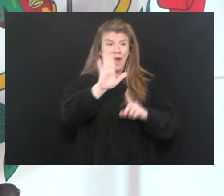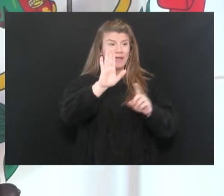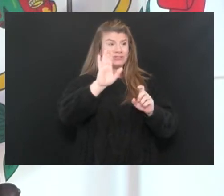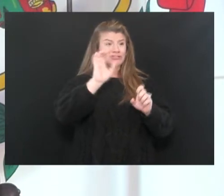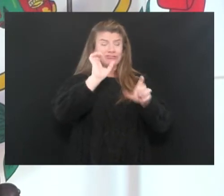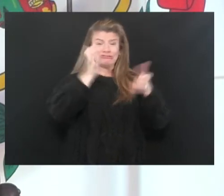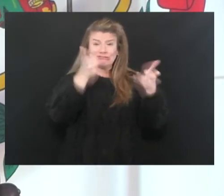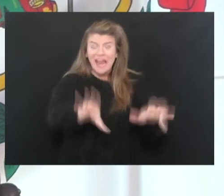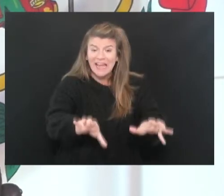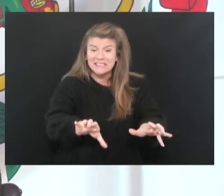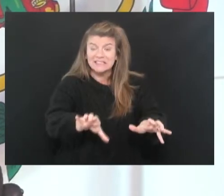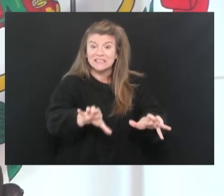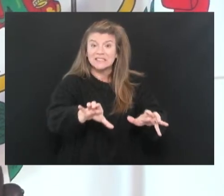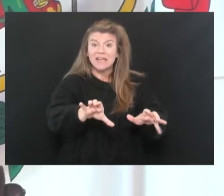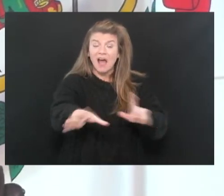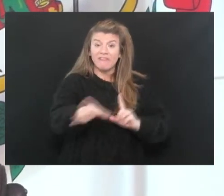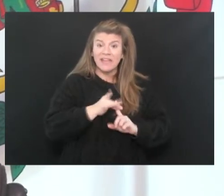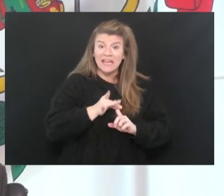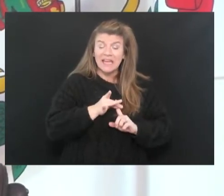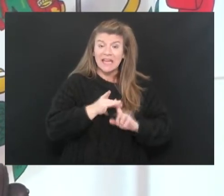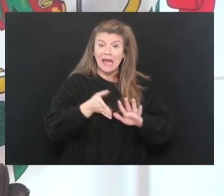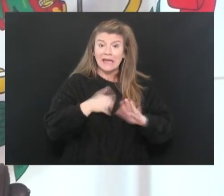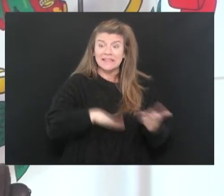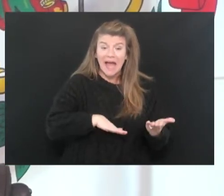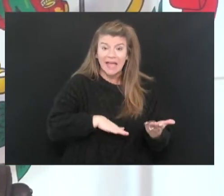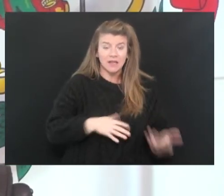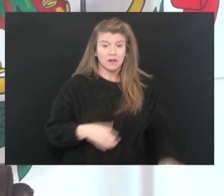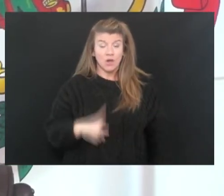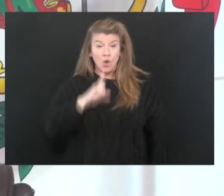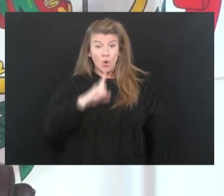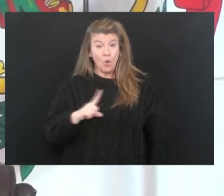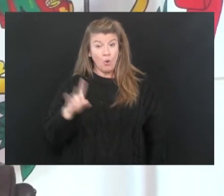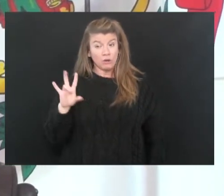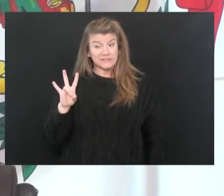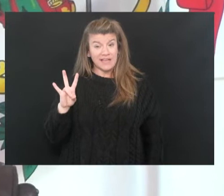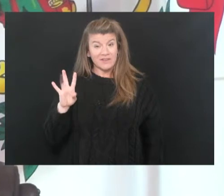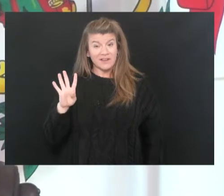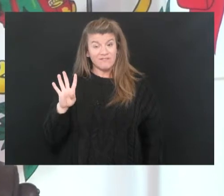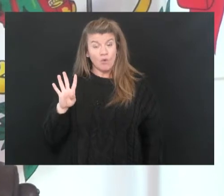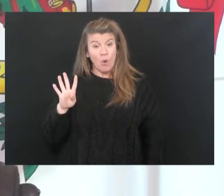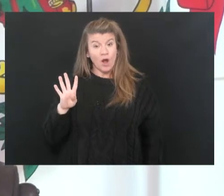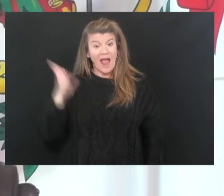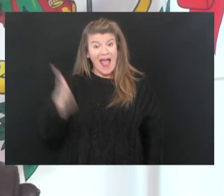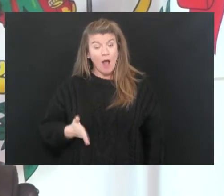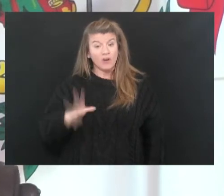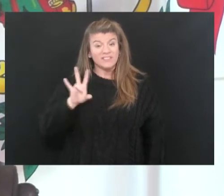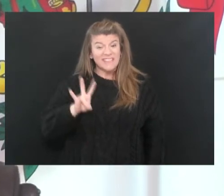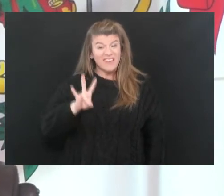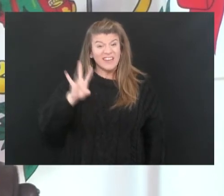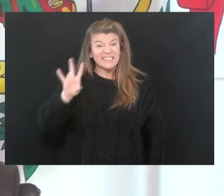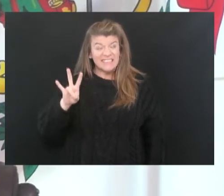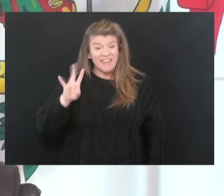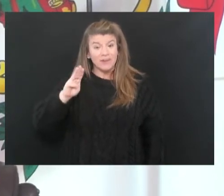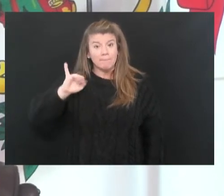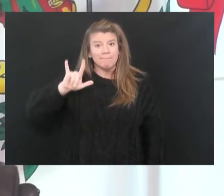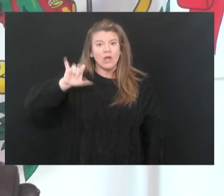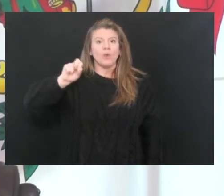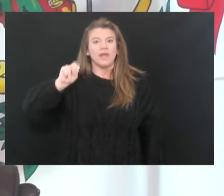world than that? Or 74 out of 77 million people in the